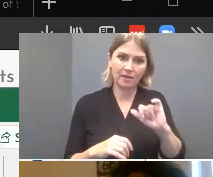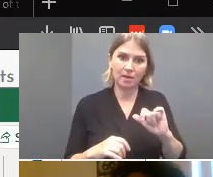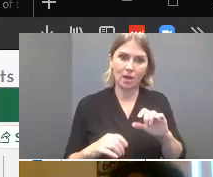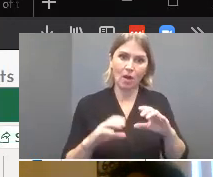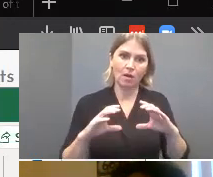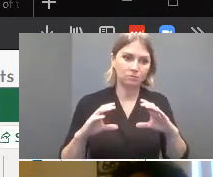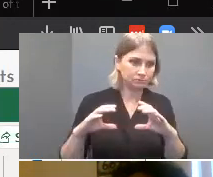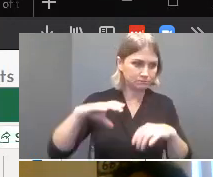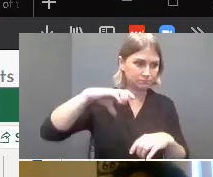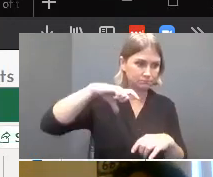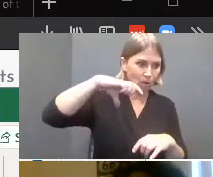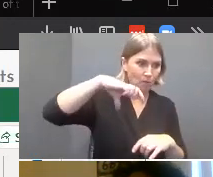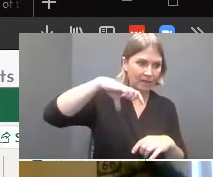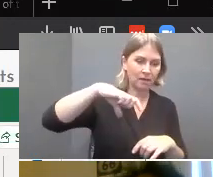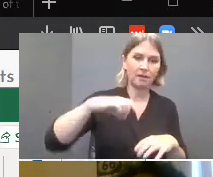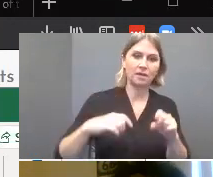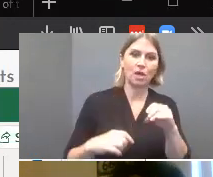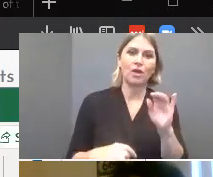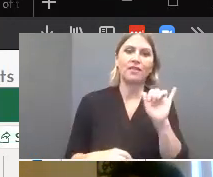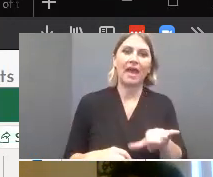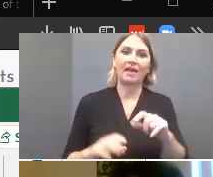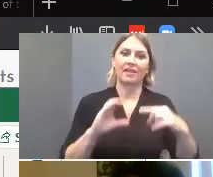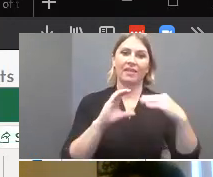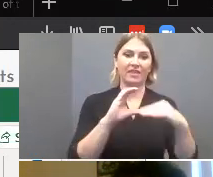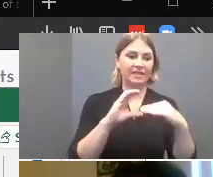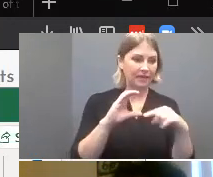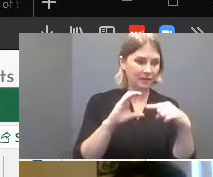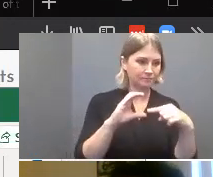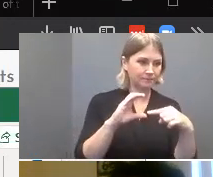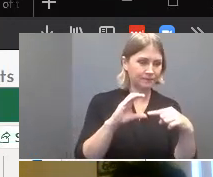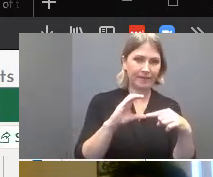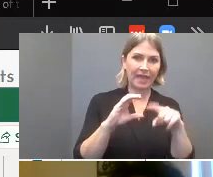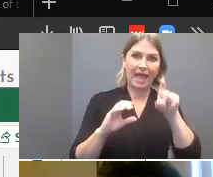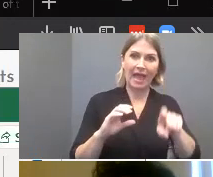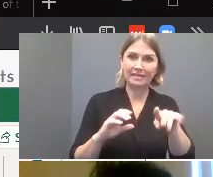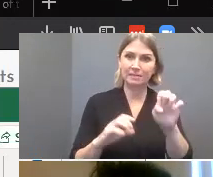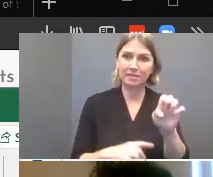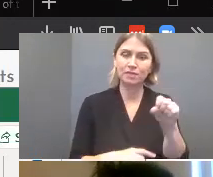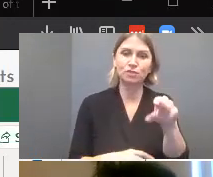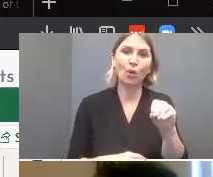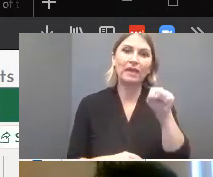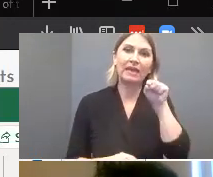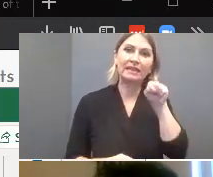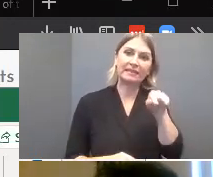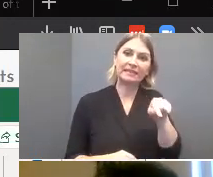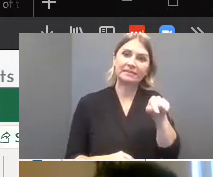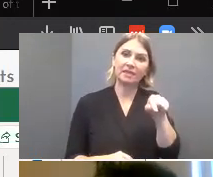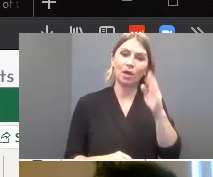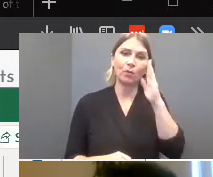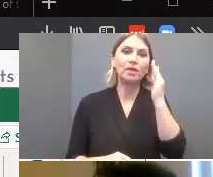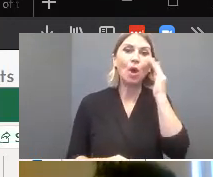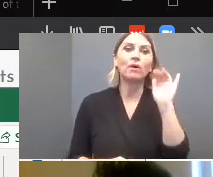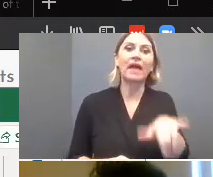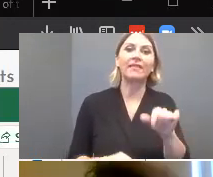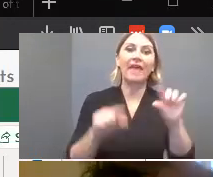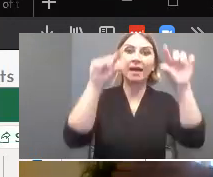only then can we say that big theta is satisfied. It has to be both. So in this scenario, we know that this